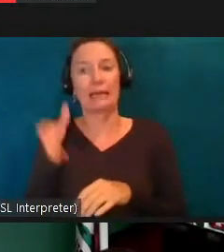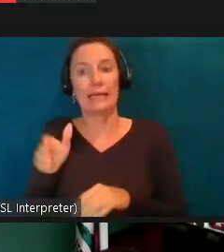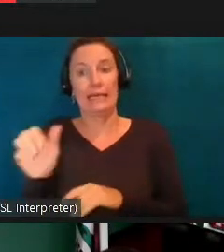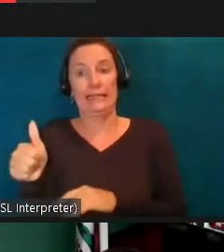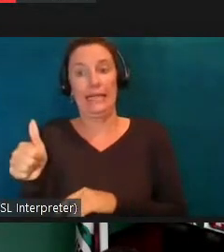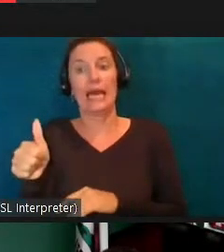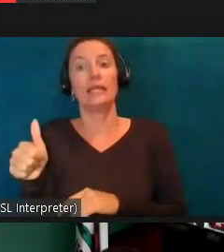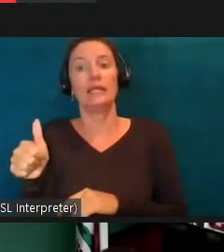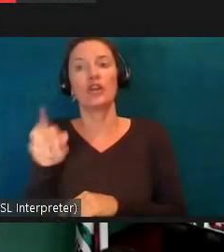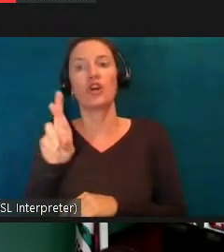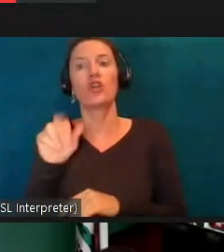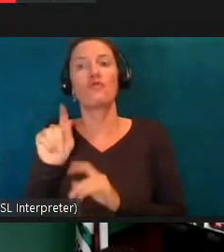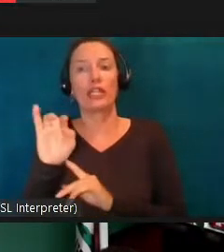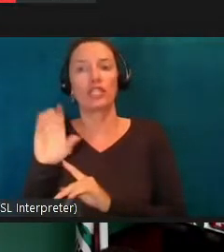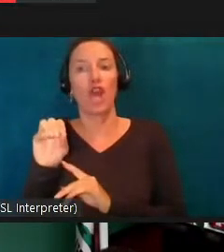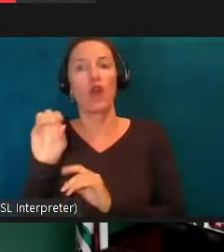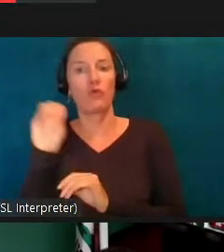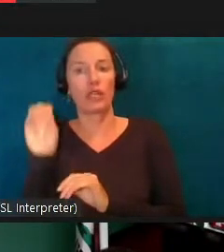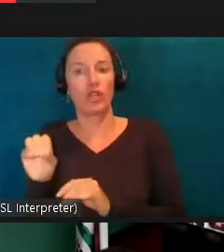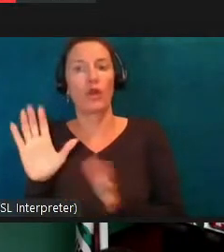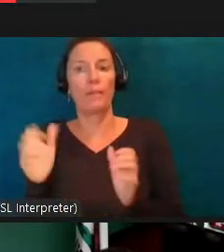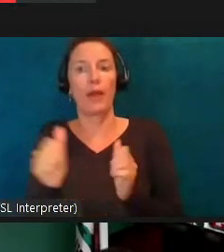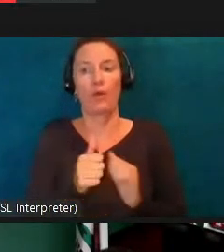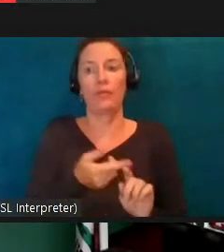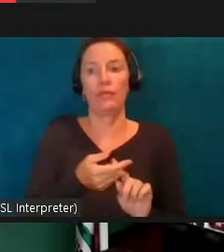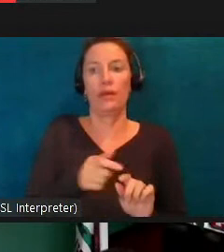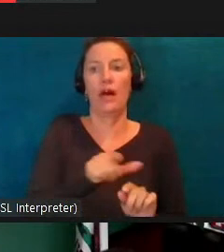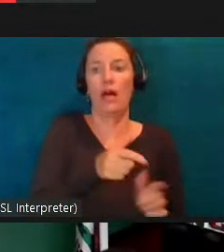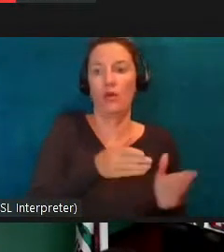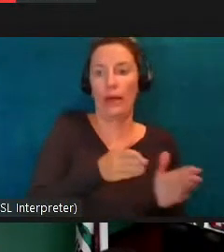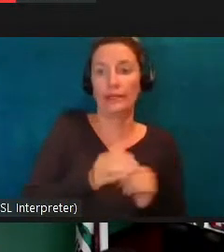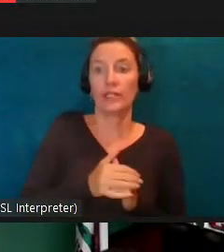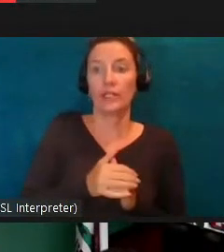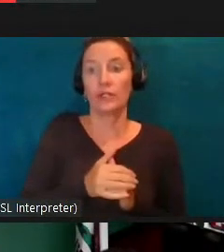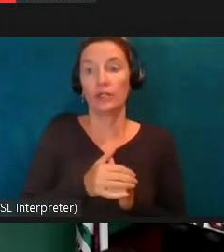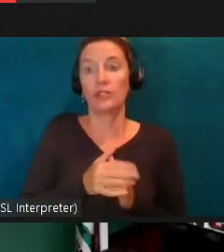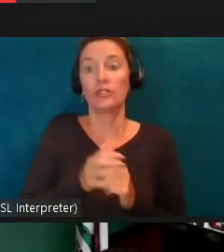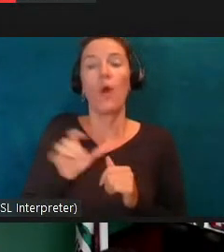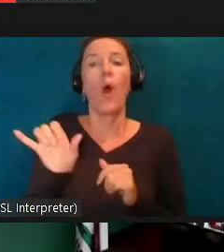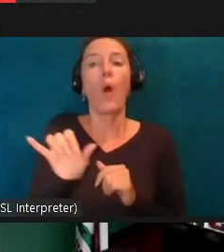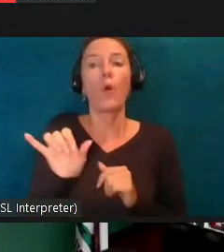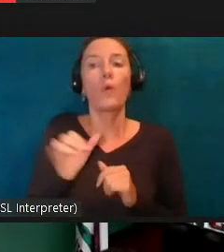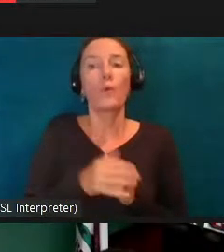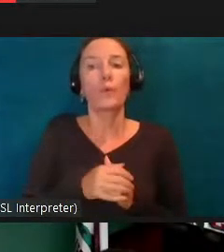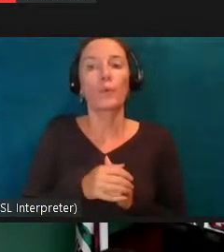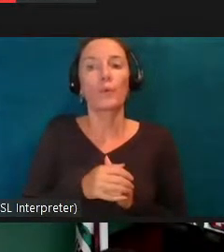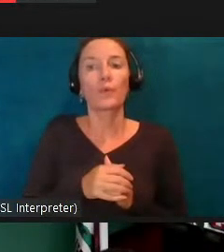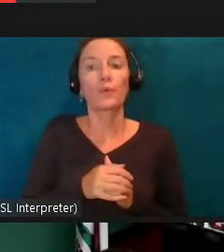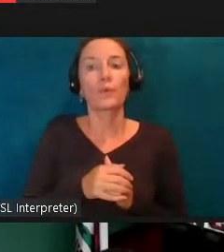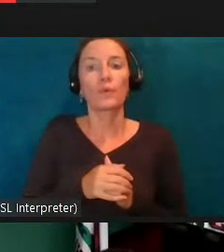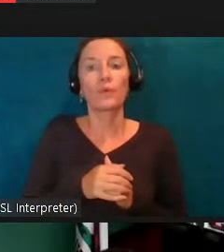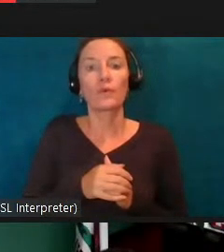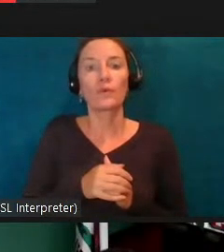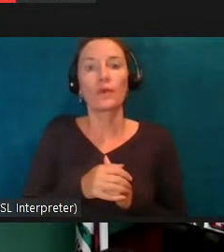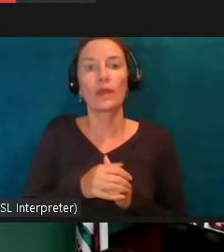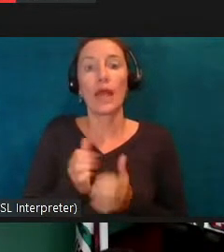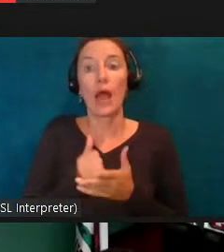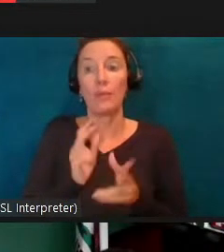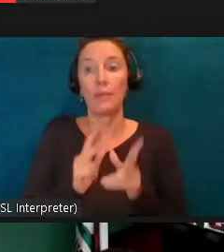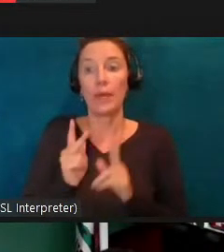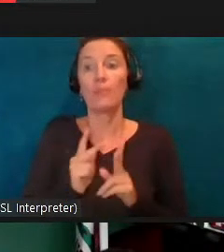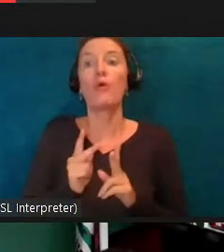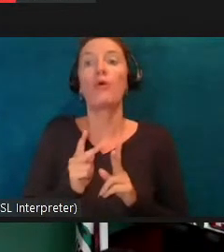now than before. This also makes folks eligible for